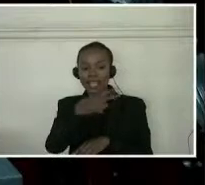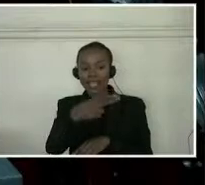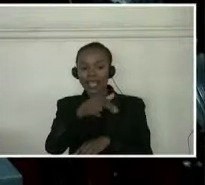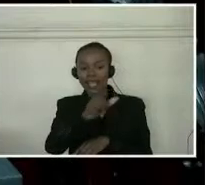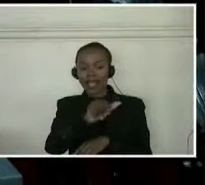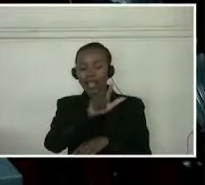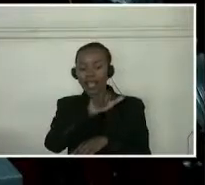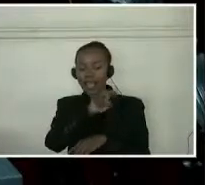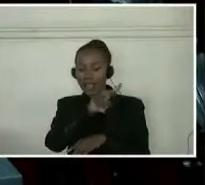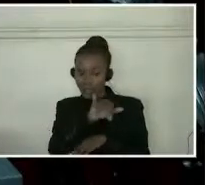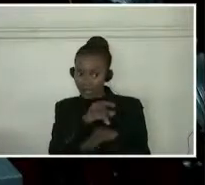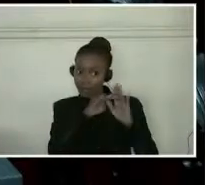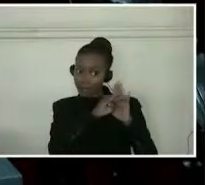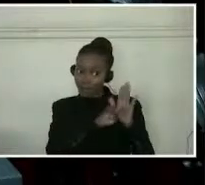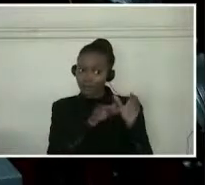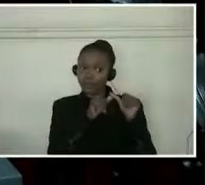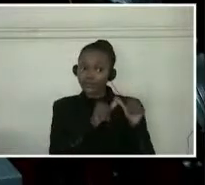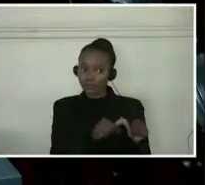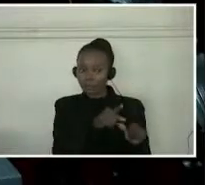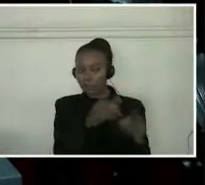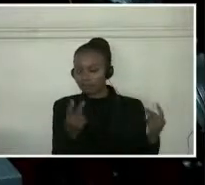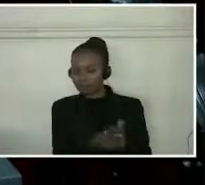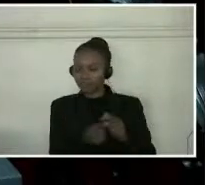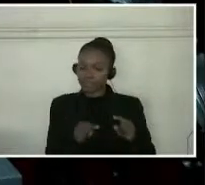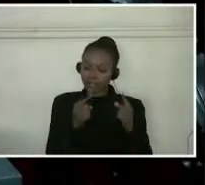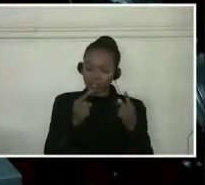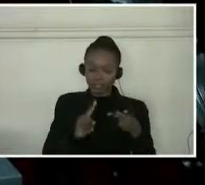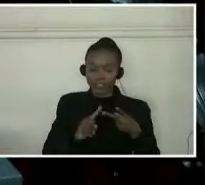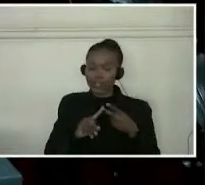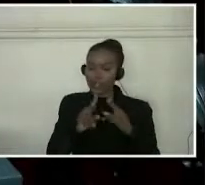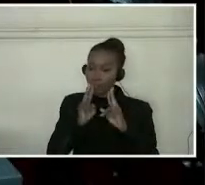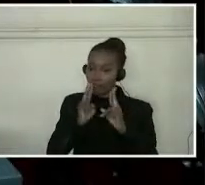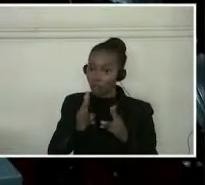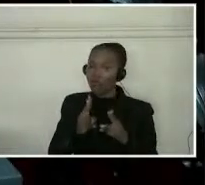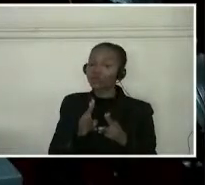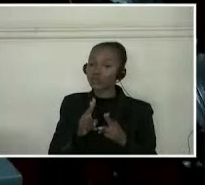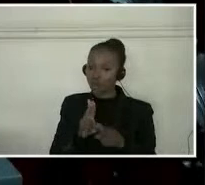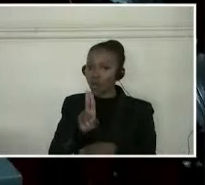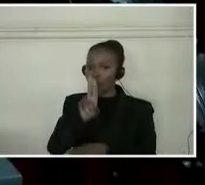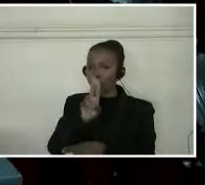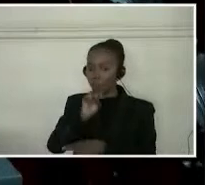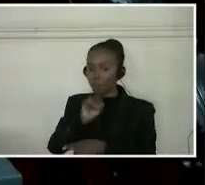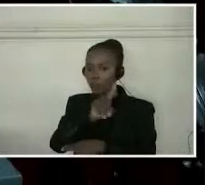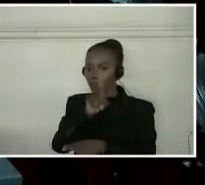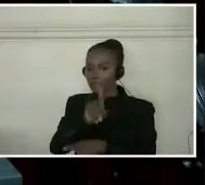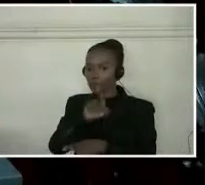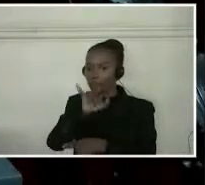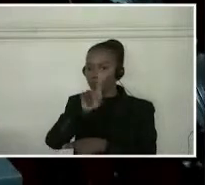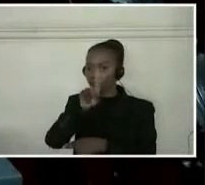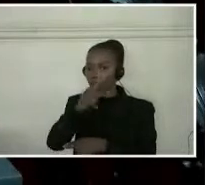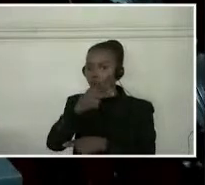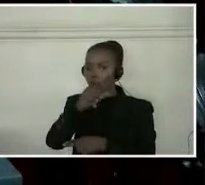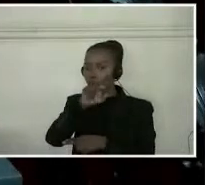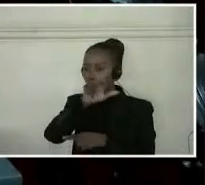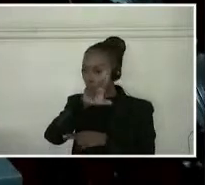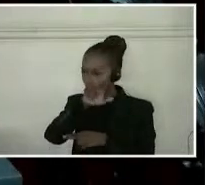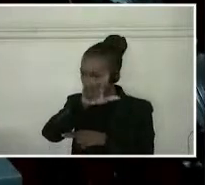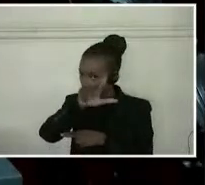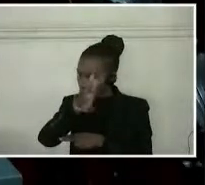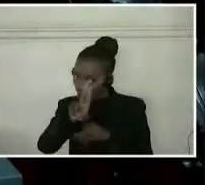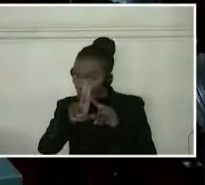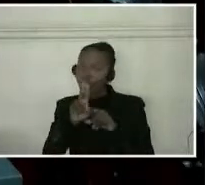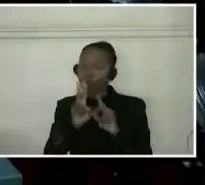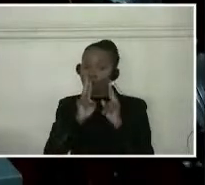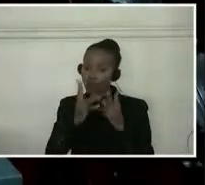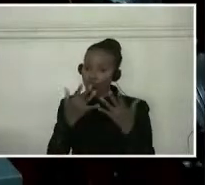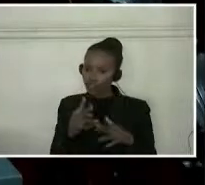we visited conservation museum cool sports complex which had previously stalled for more than five years and the project was kick-started